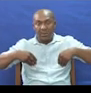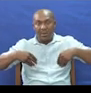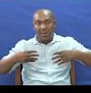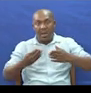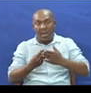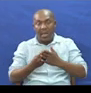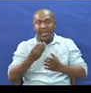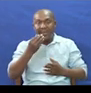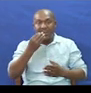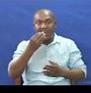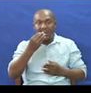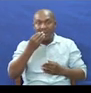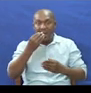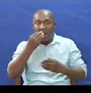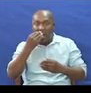and ate